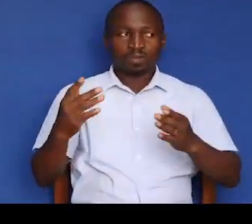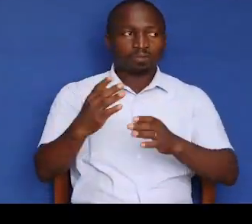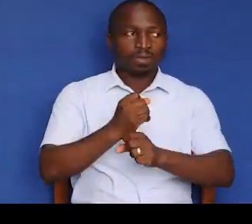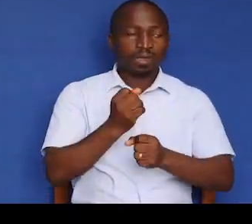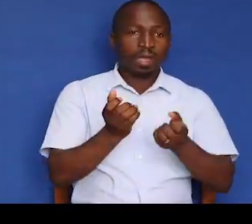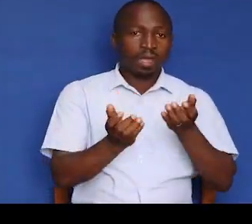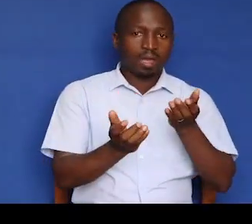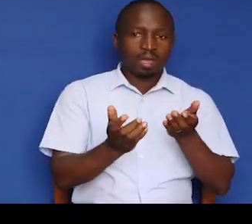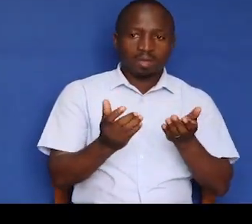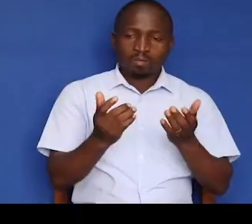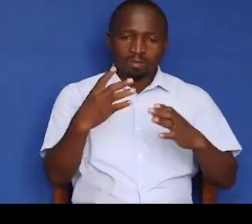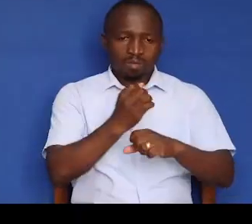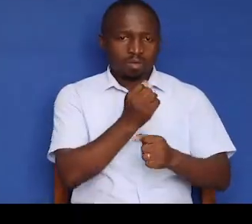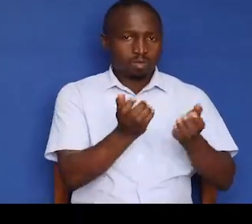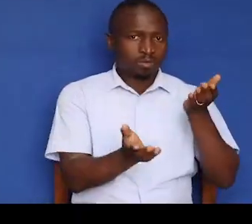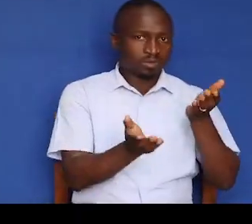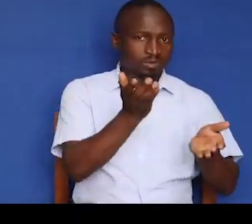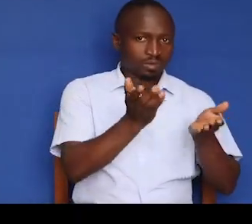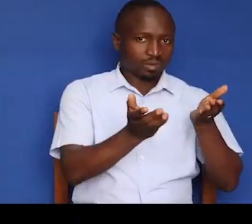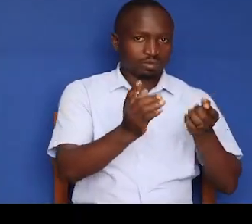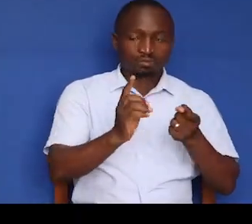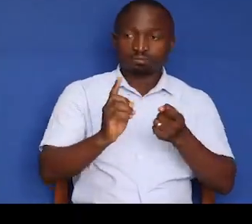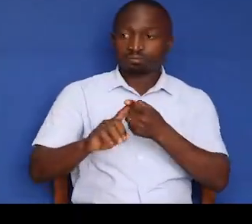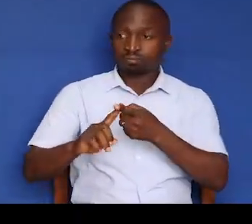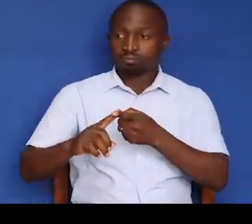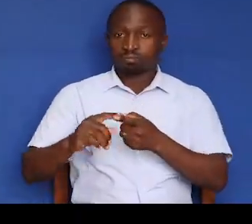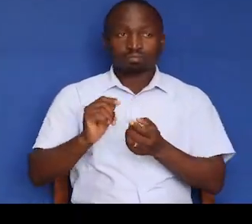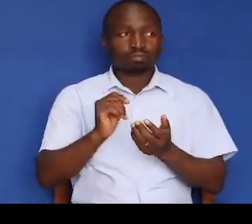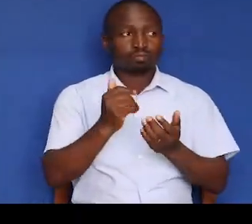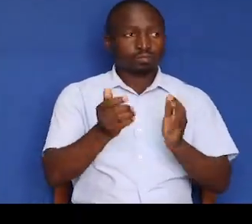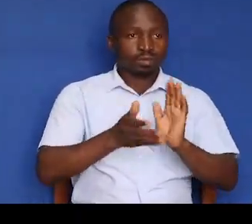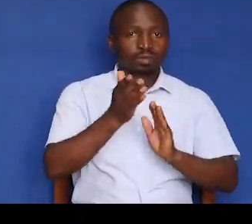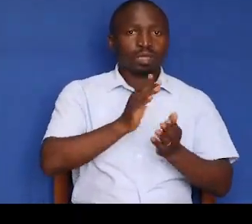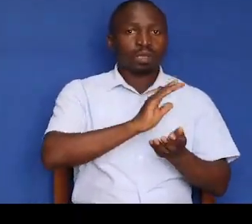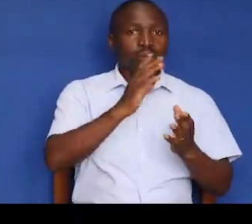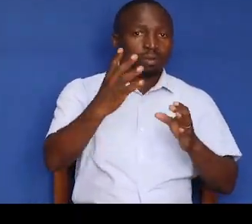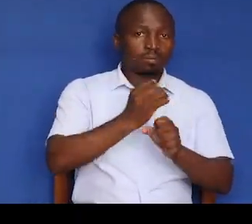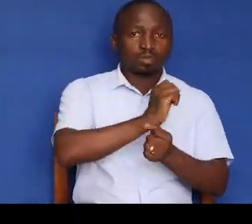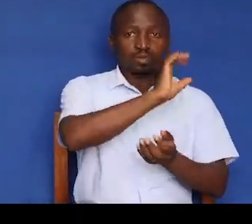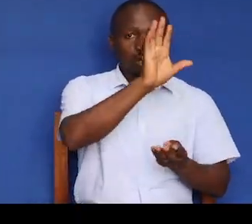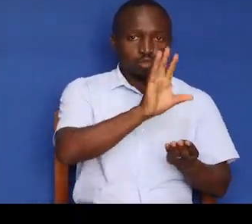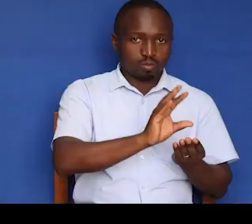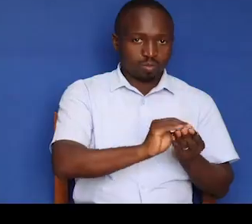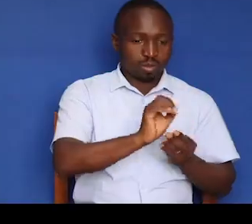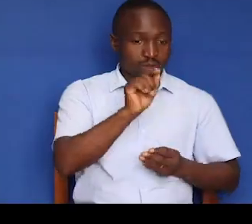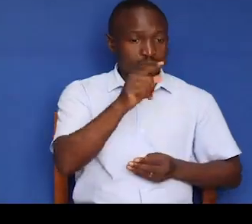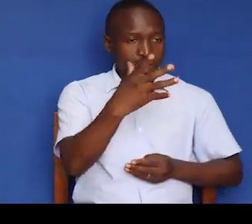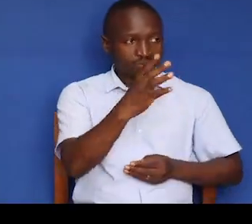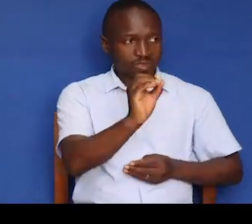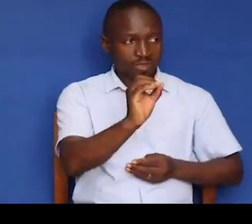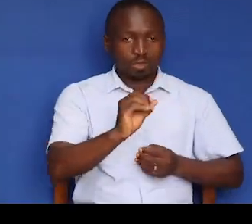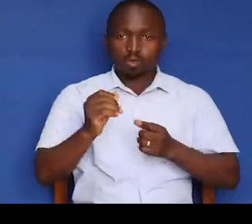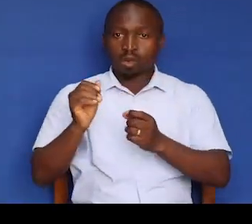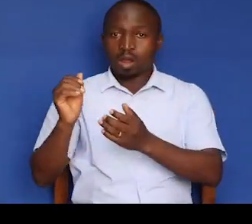output level, to get average revenue, we take total revenue, which is 50, we divide